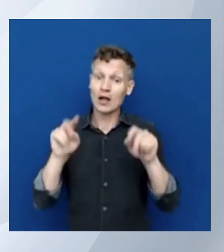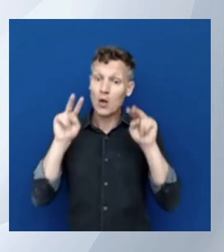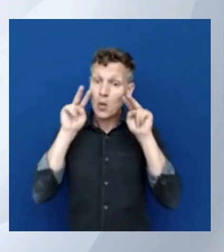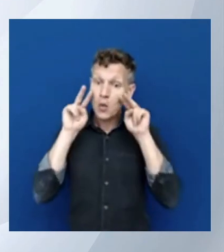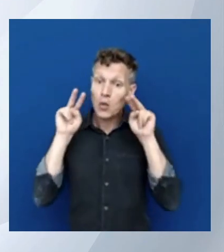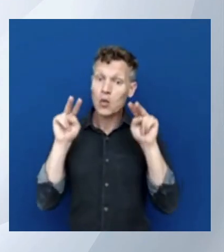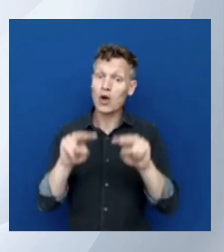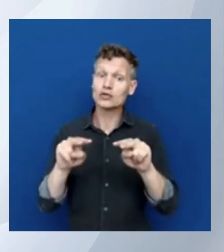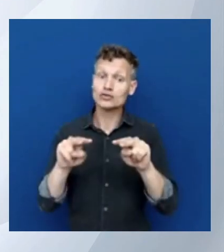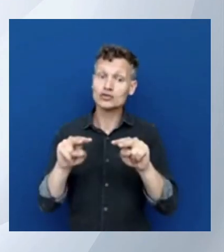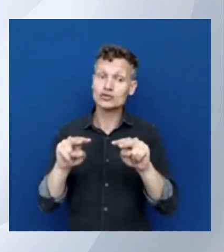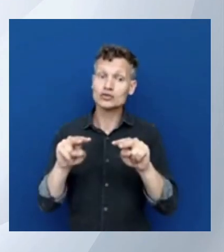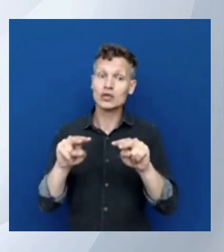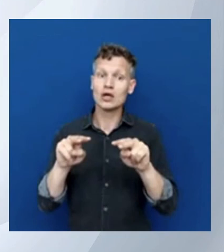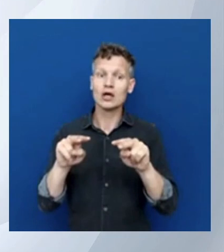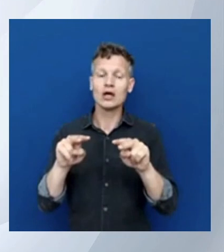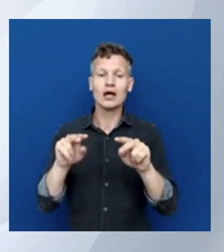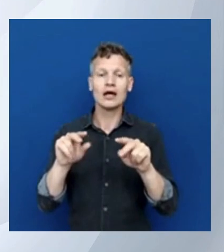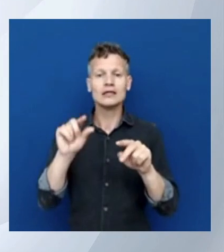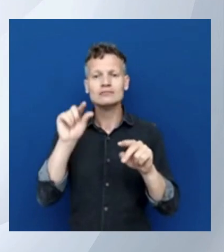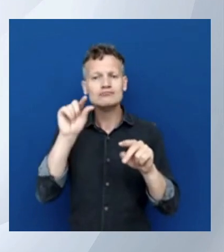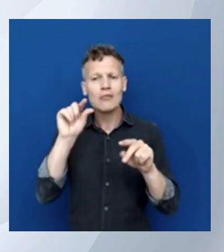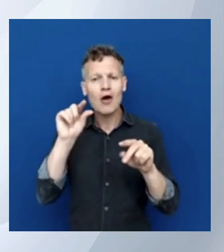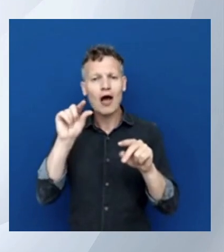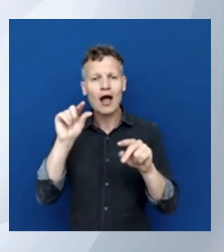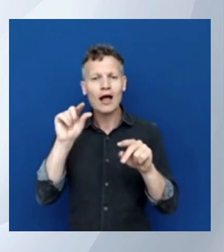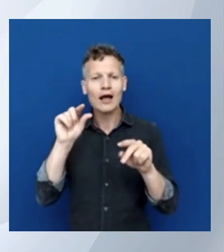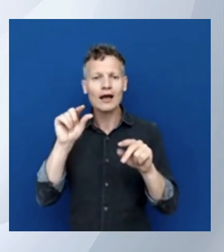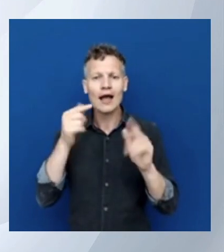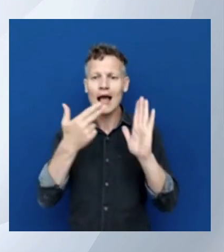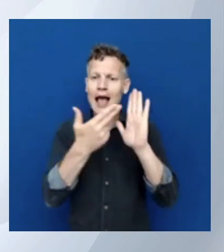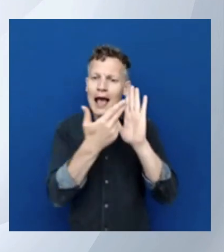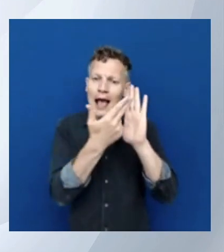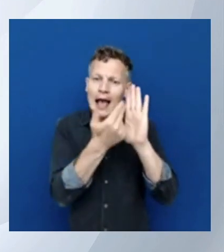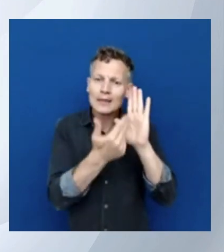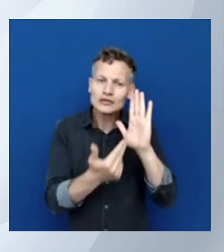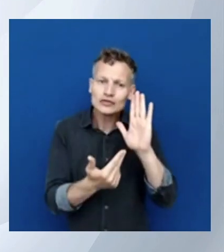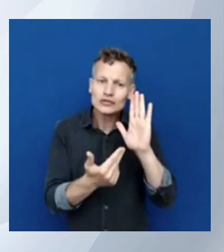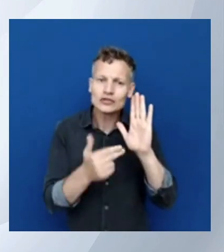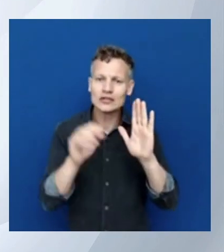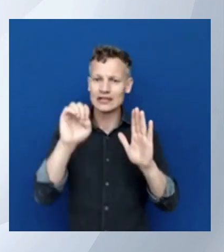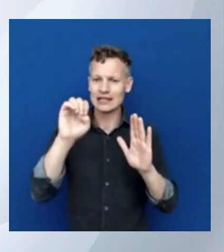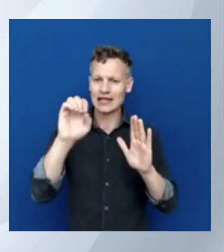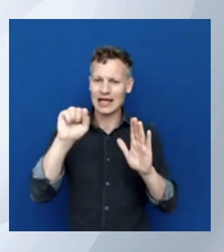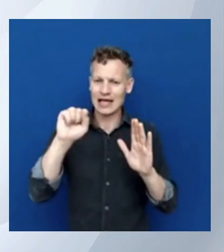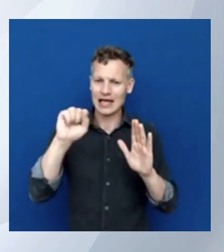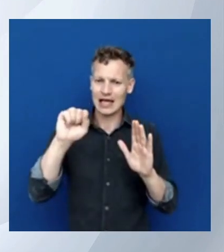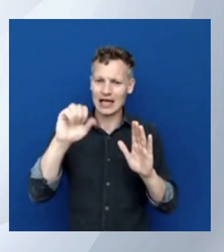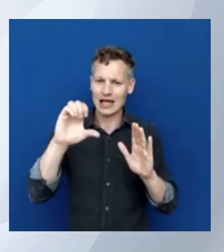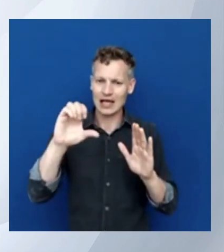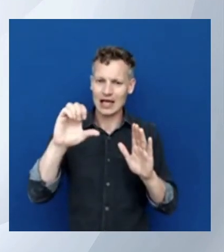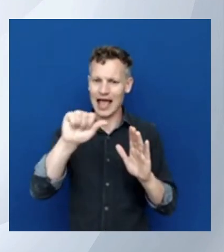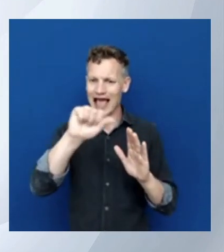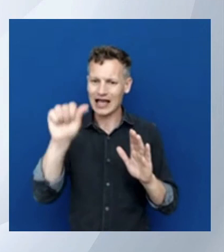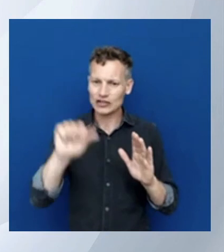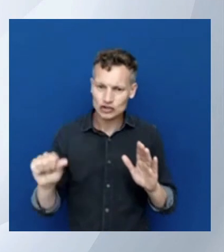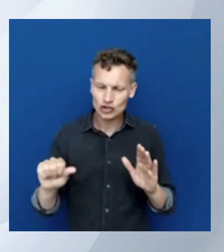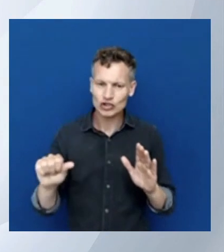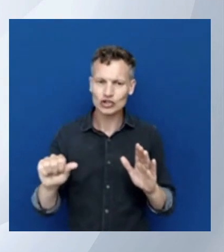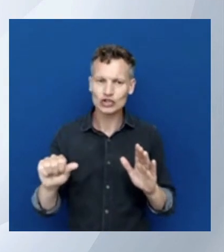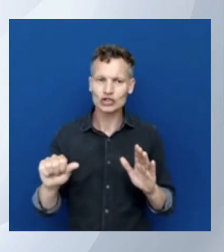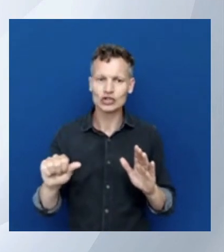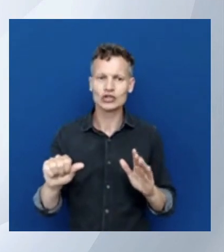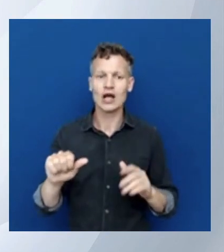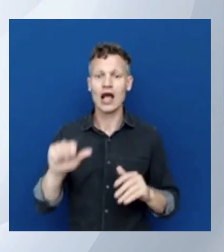little animation about Azure Badger for Azure Heroes. Azure Heroes is our